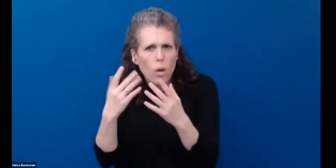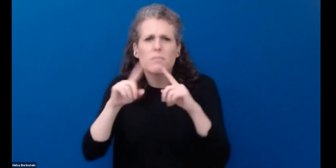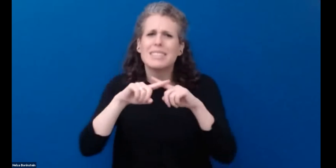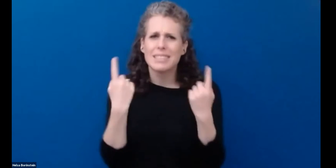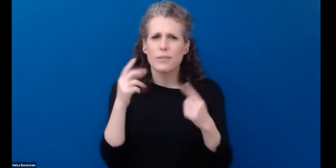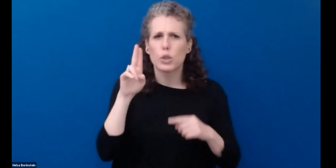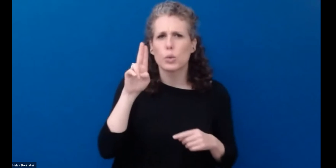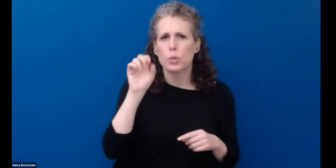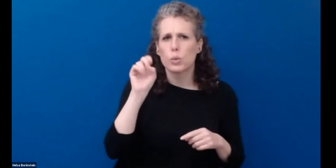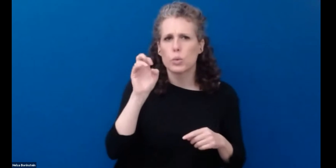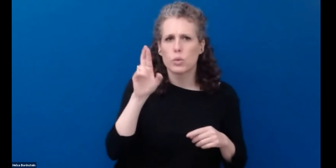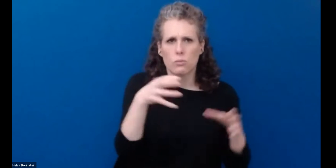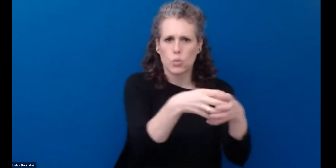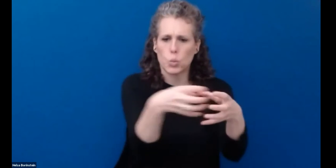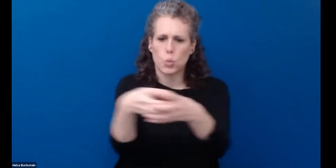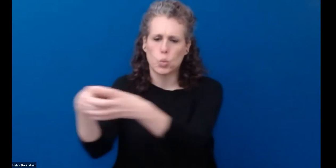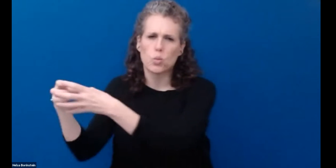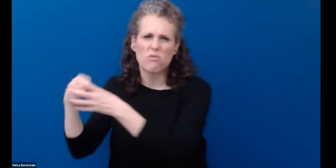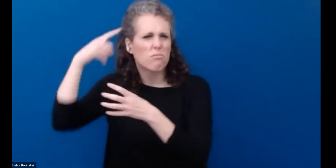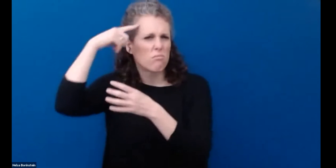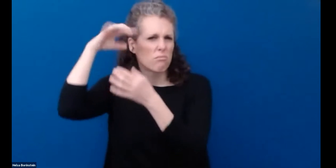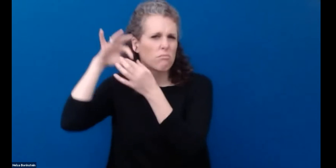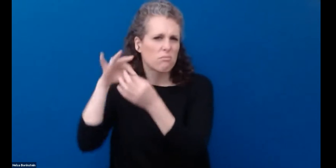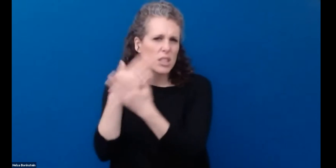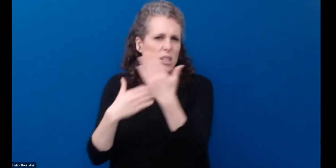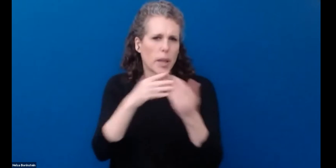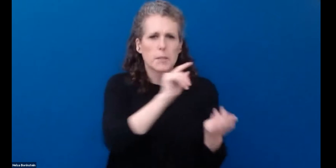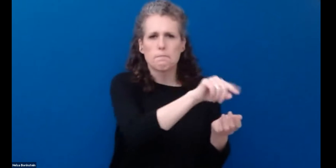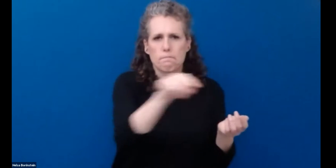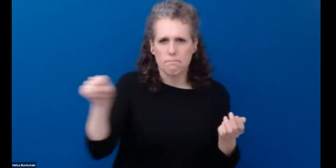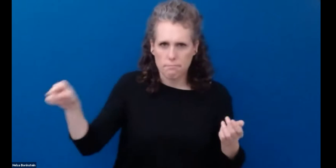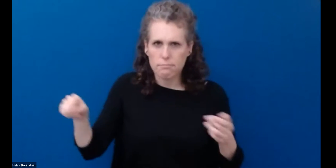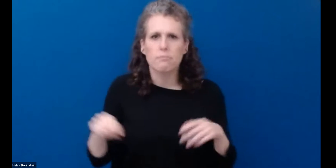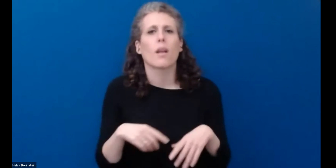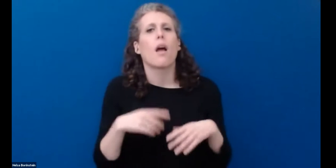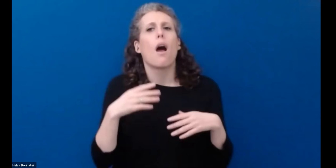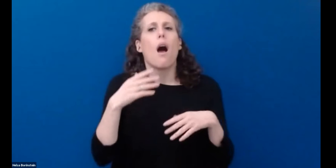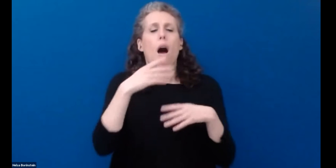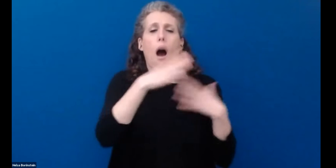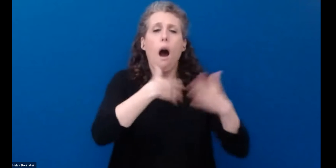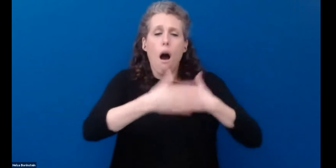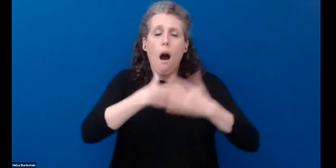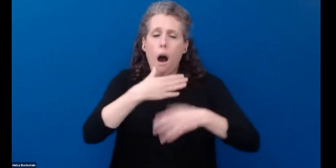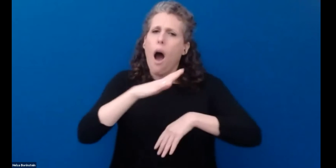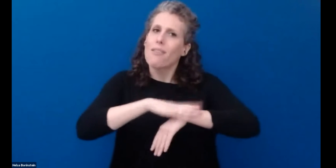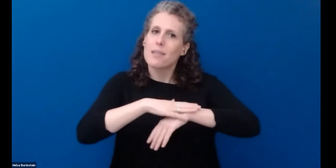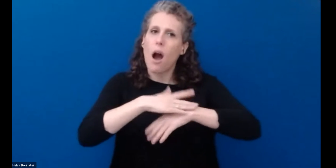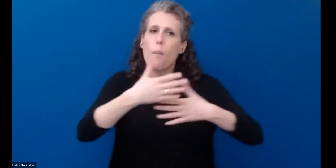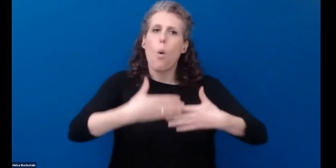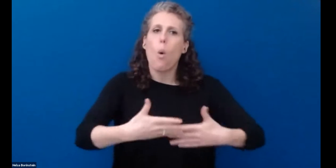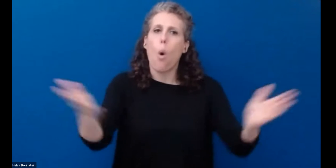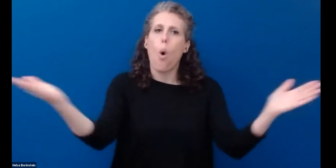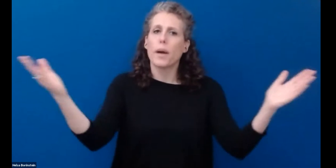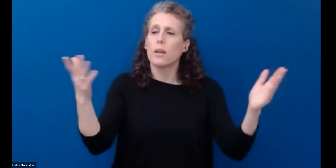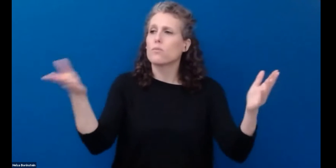cognitive disabilities, and then there is always an open room for questions from the suppliers that would